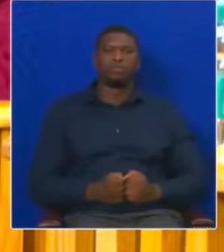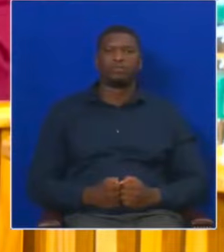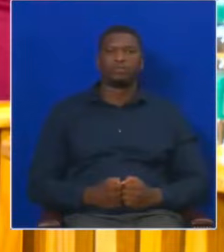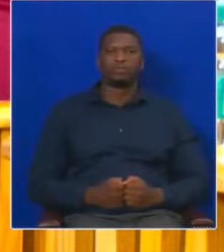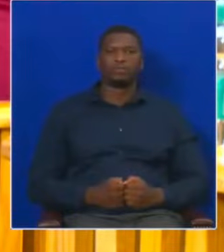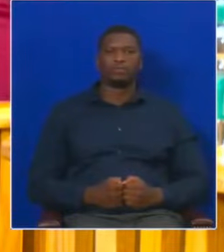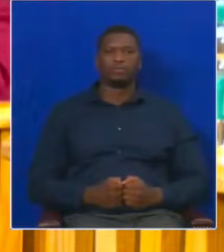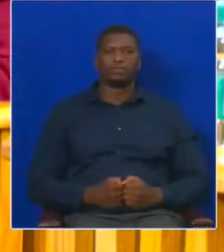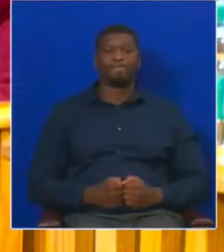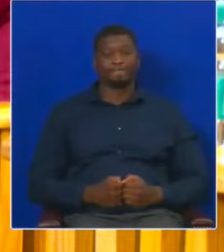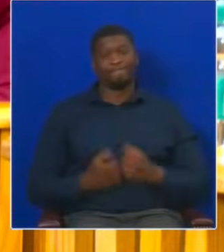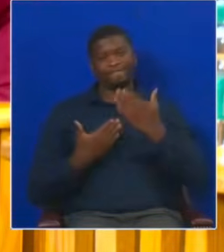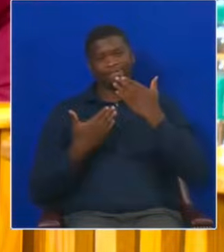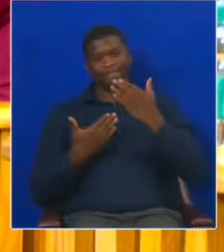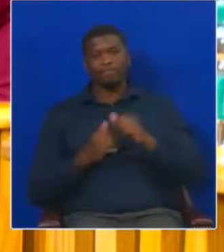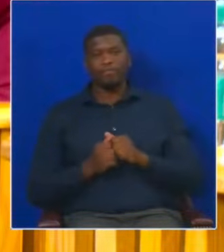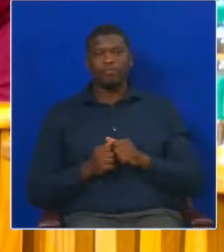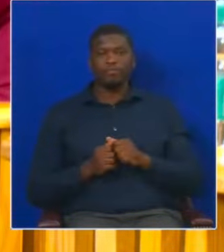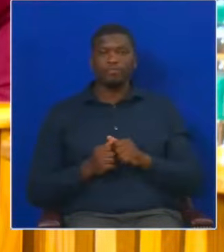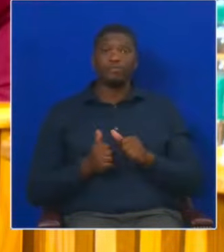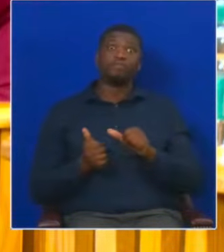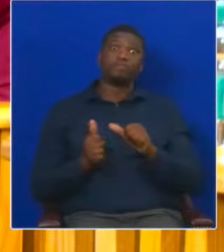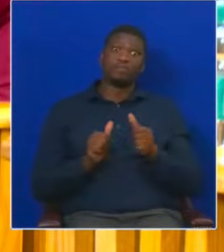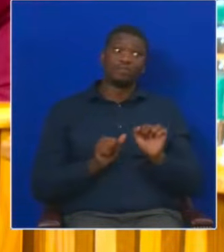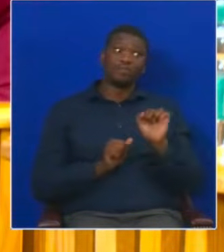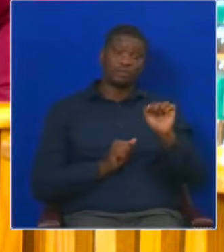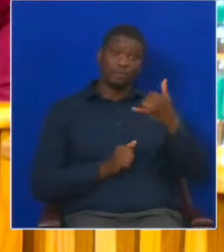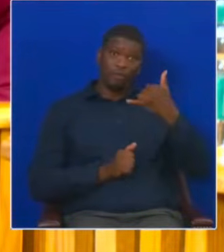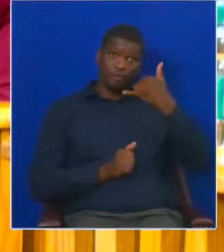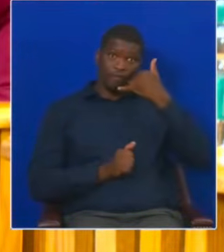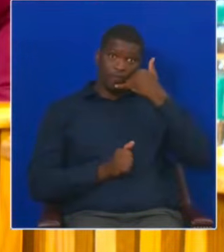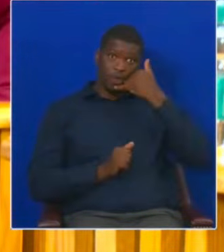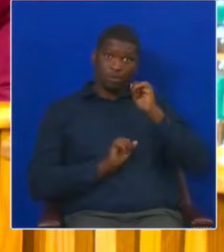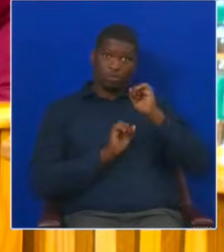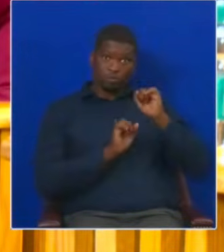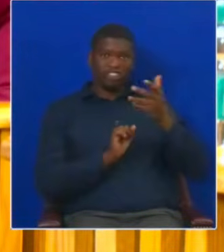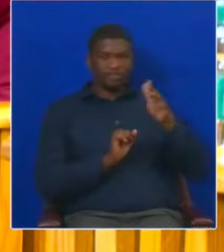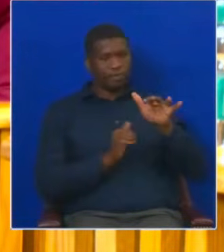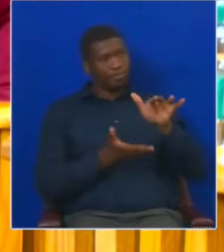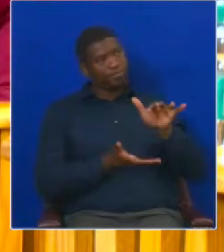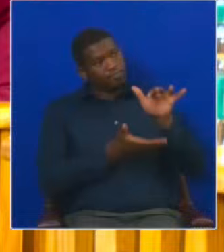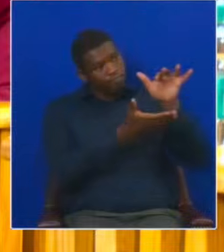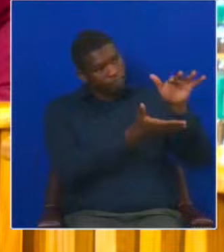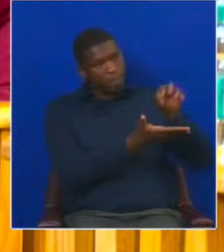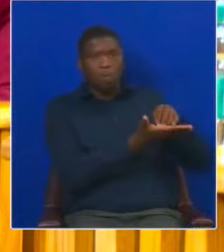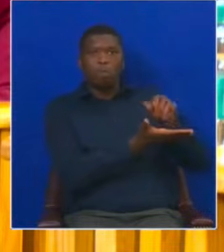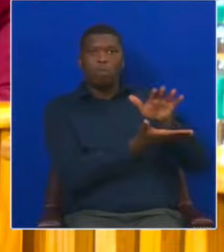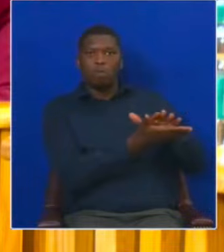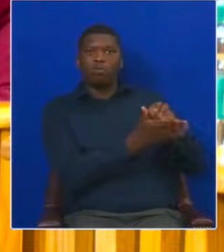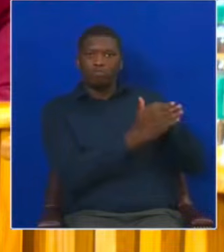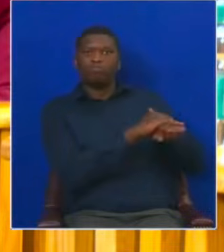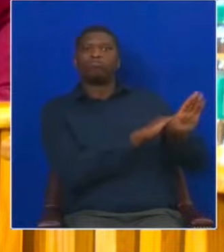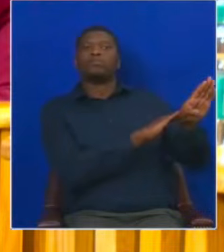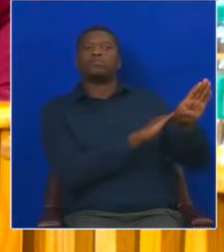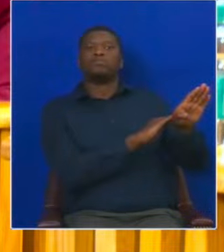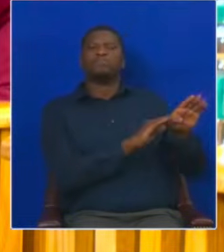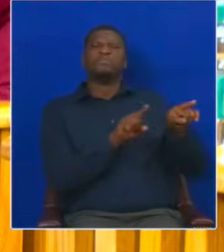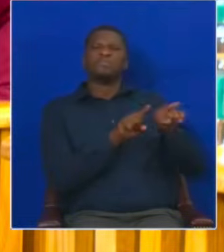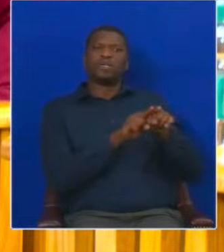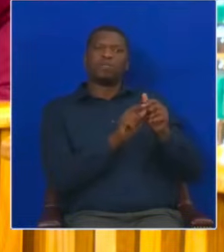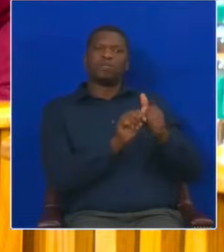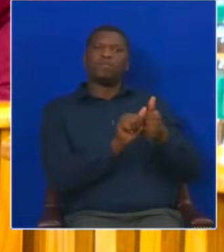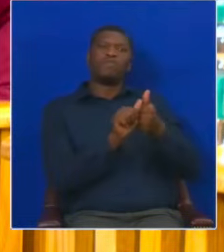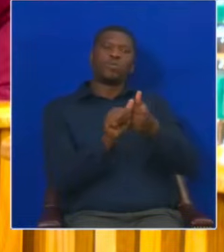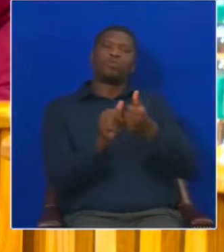And those cell phones were booked in as per SAP number